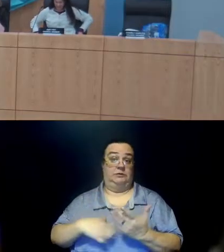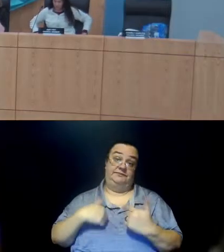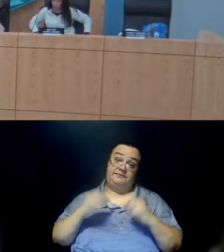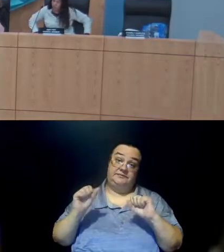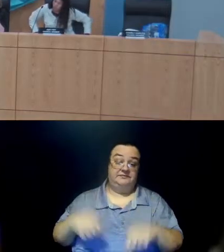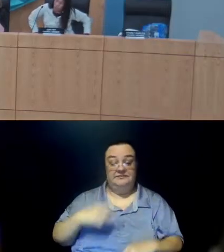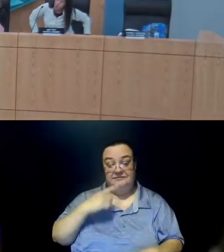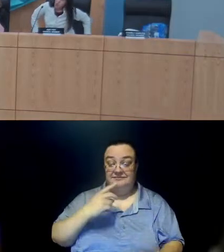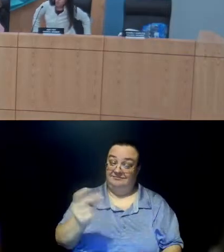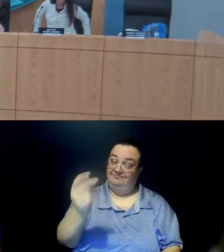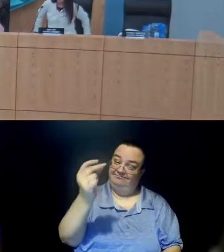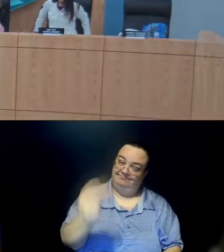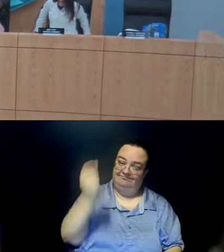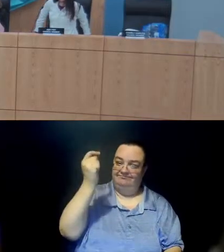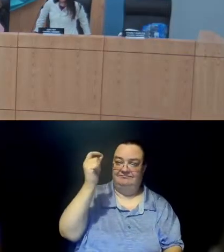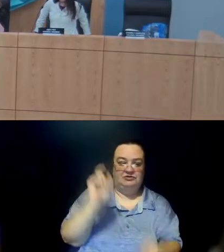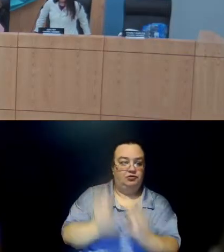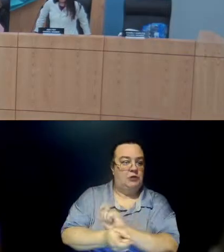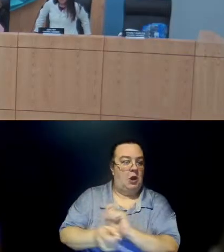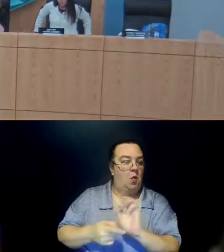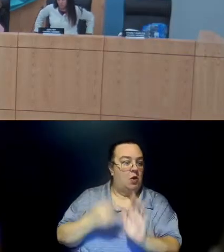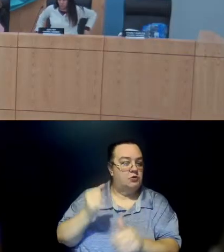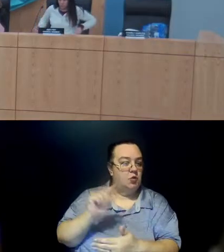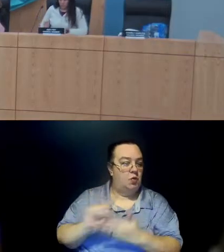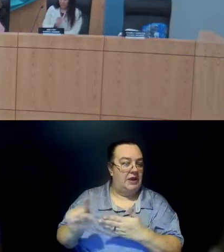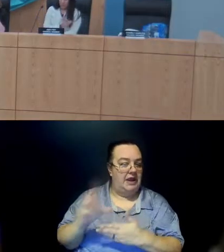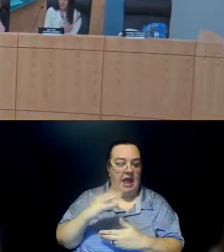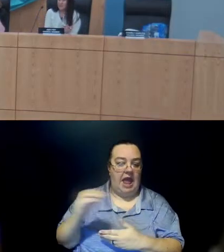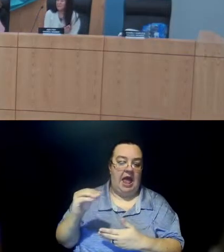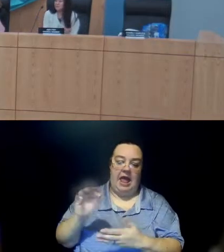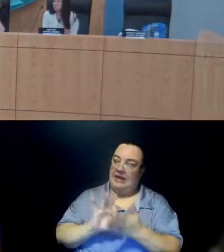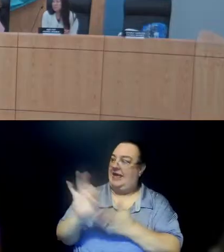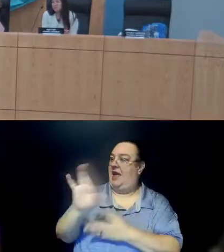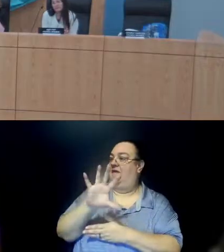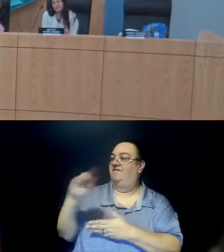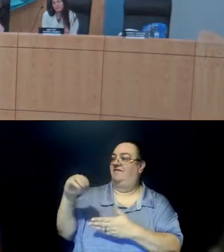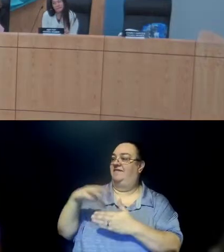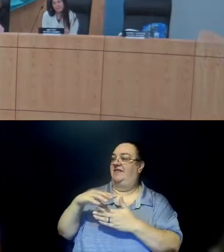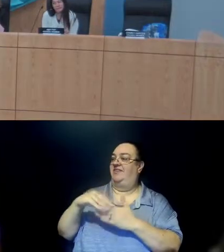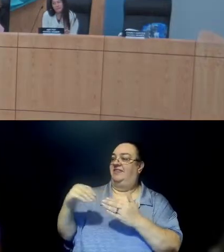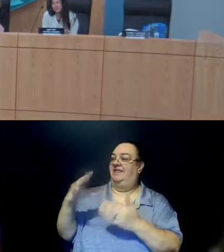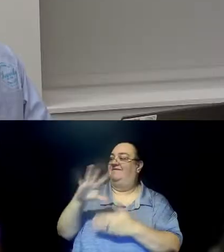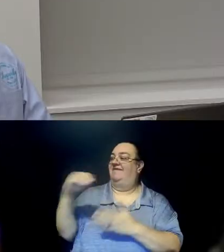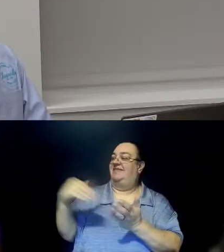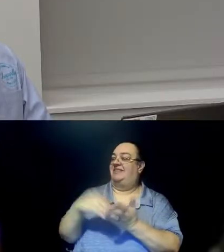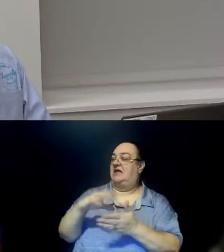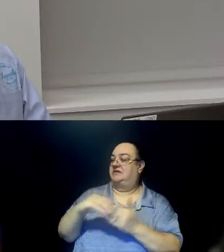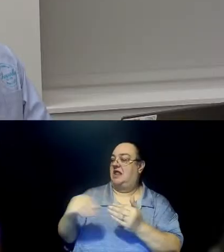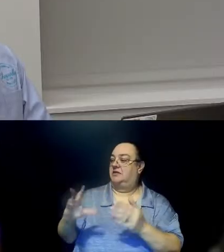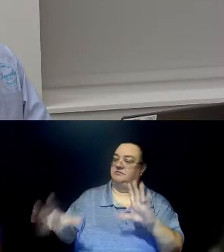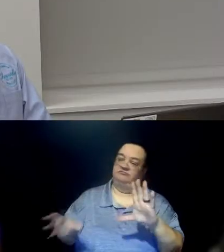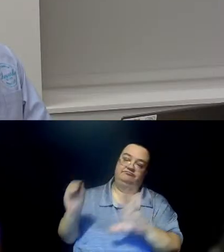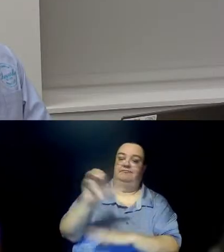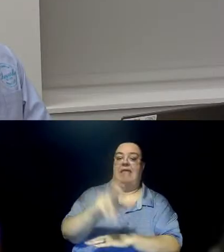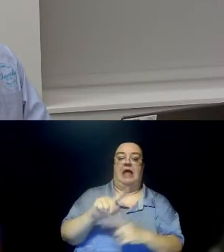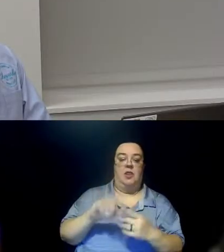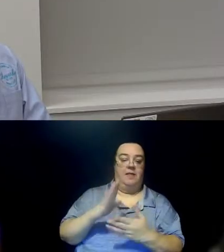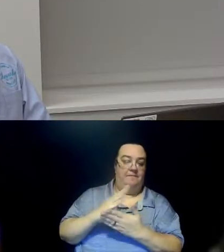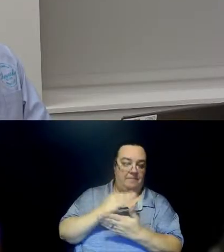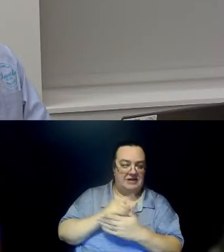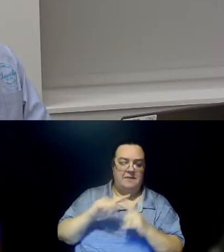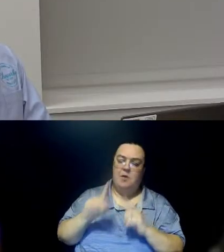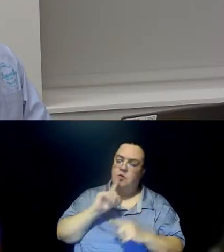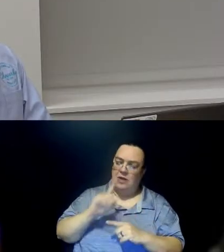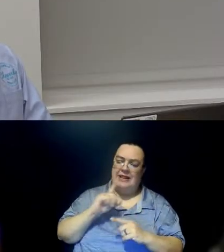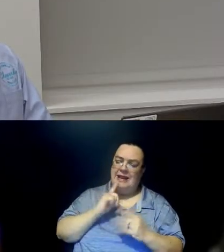our fingers and go to once a week and count $50,000 in the budget. But I think you'd have to methodically think this through. Yeah. I